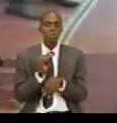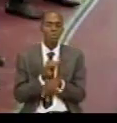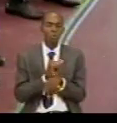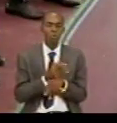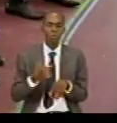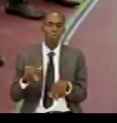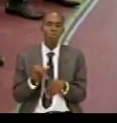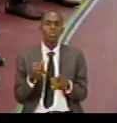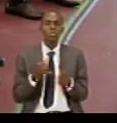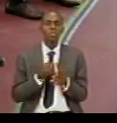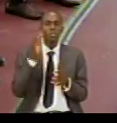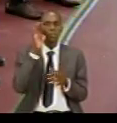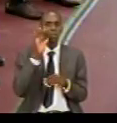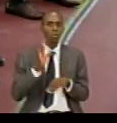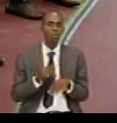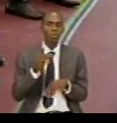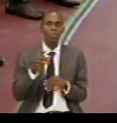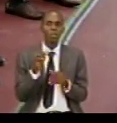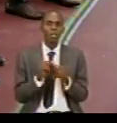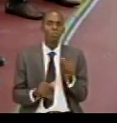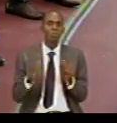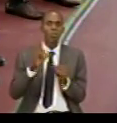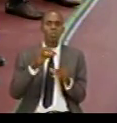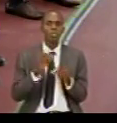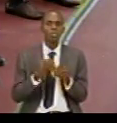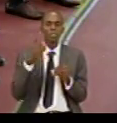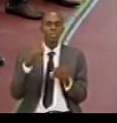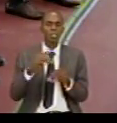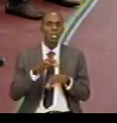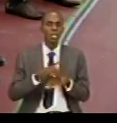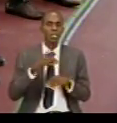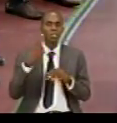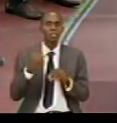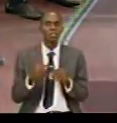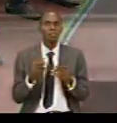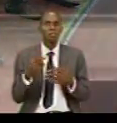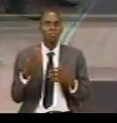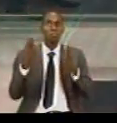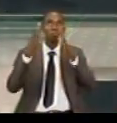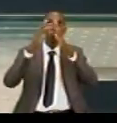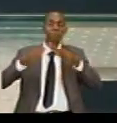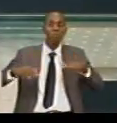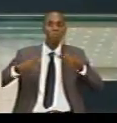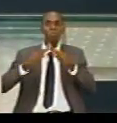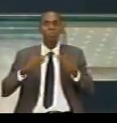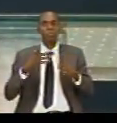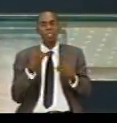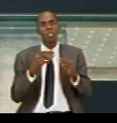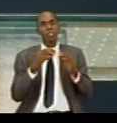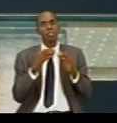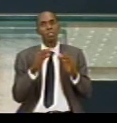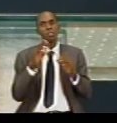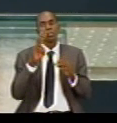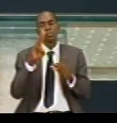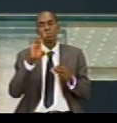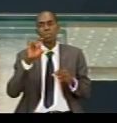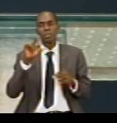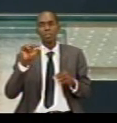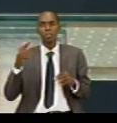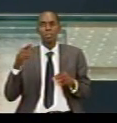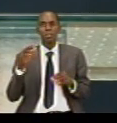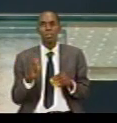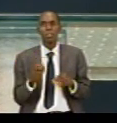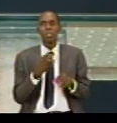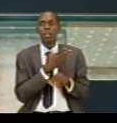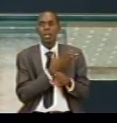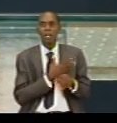them. All over the earth, in the village, in the town, in the city, that day will come upon many people, and